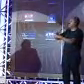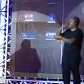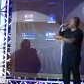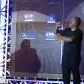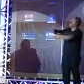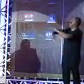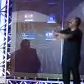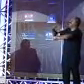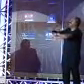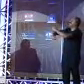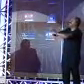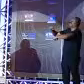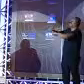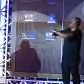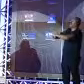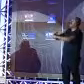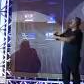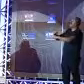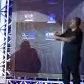as resources.